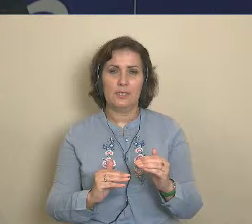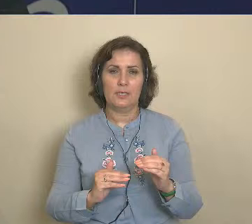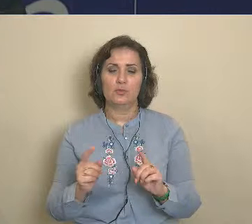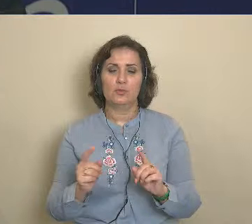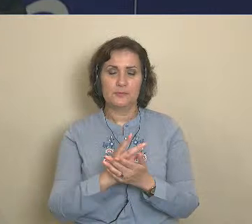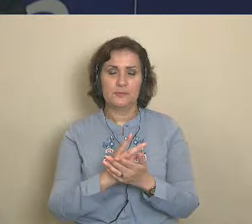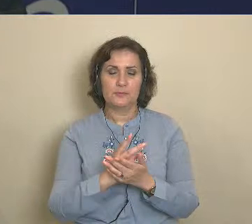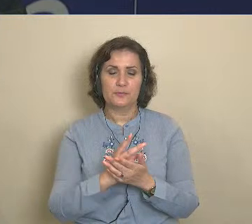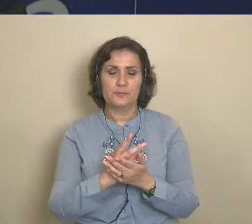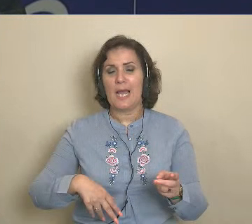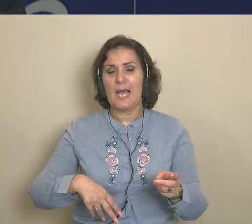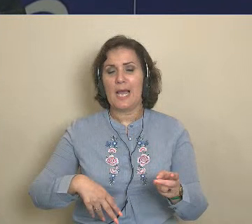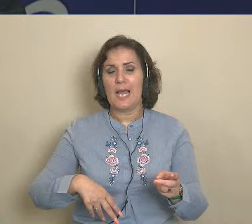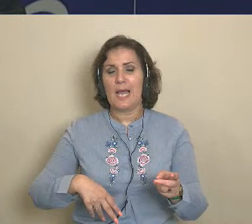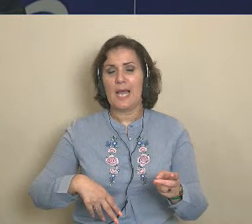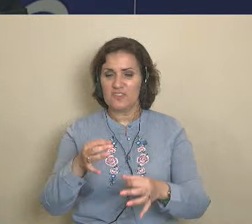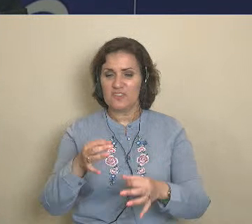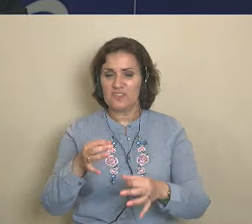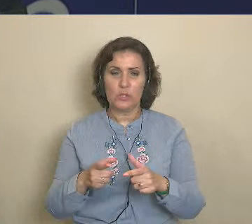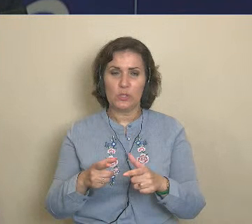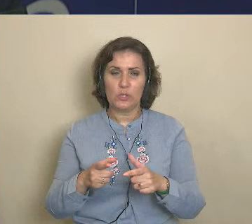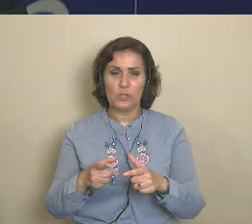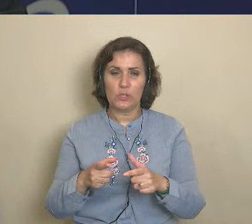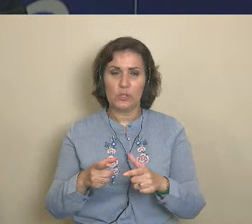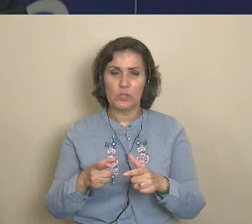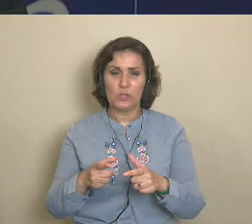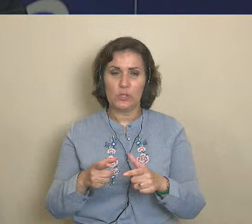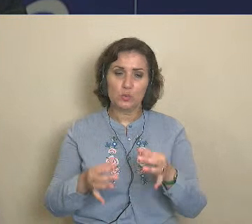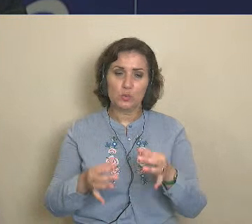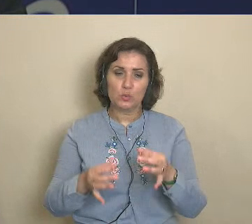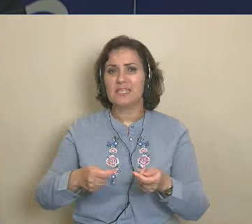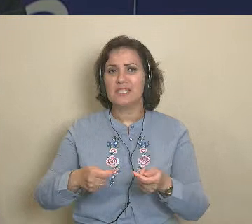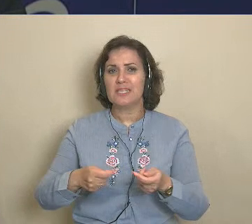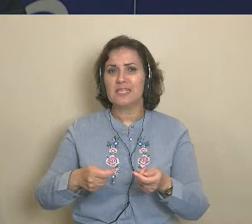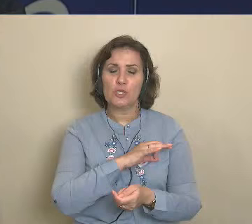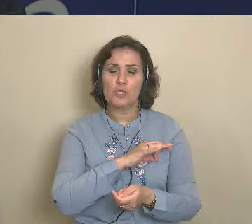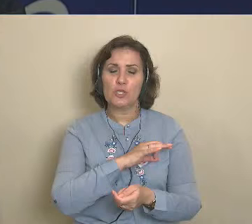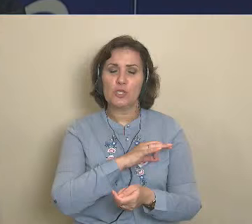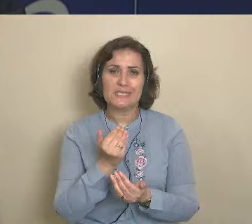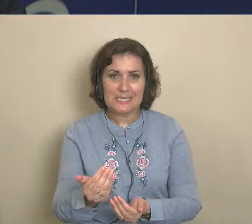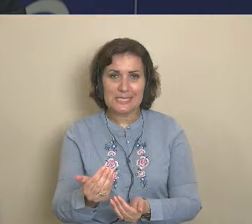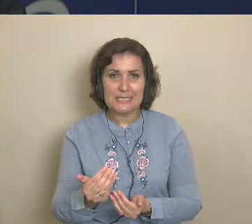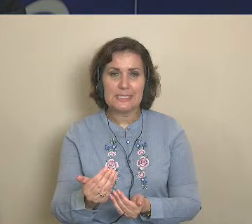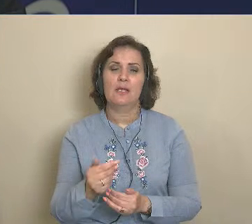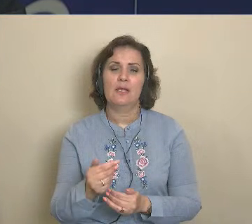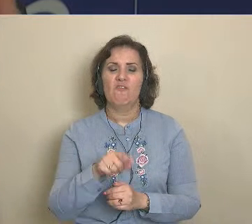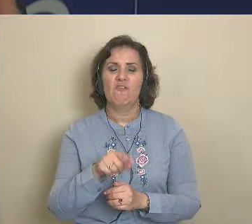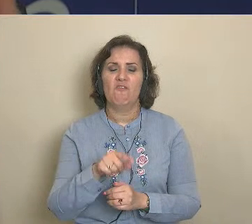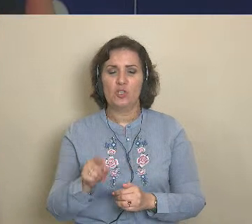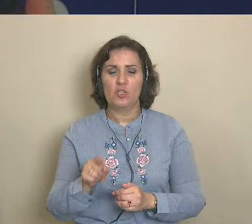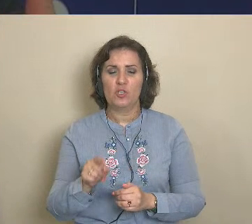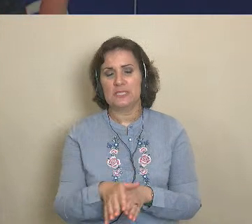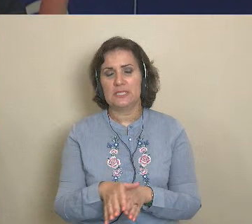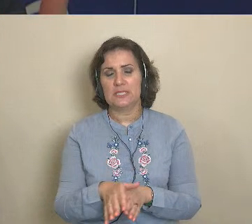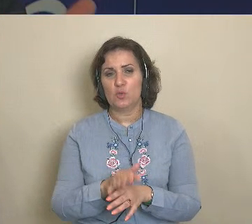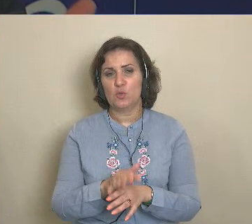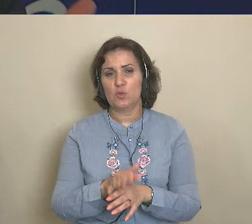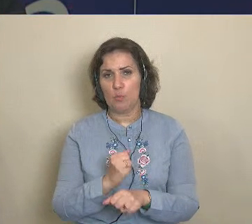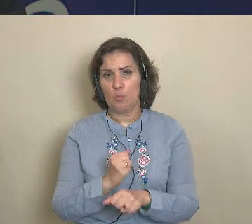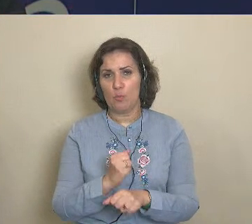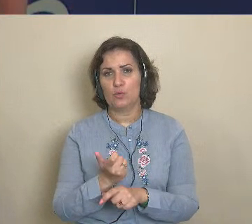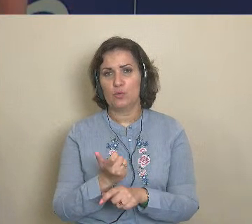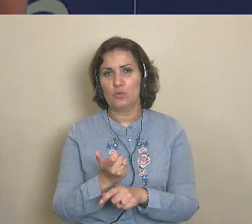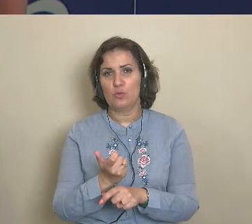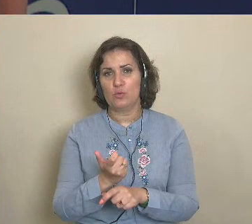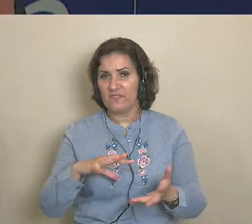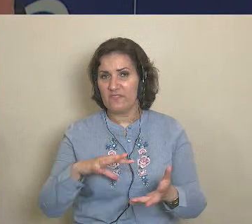In 2019 we saw that administrative courts of the administrative jurisdiction were carrying out